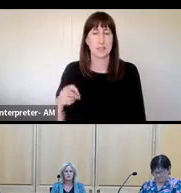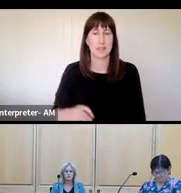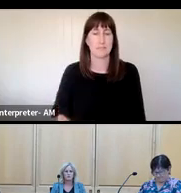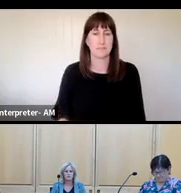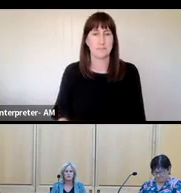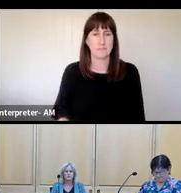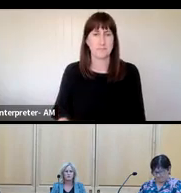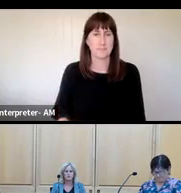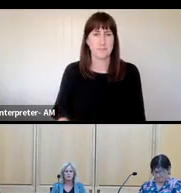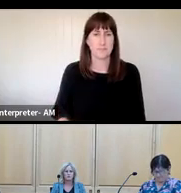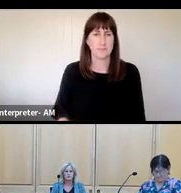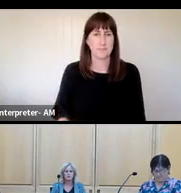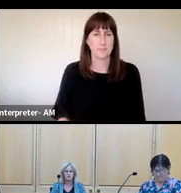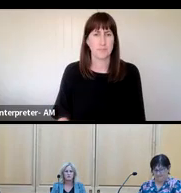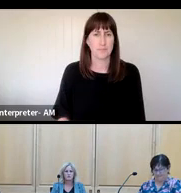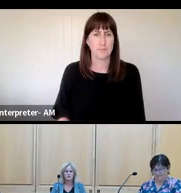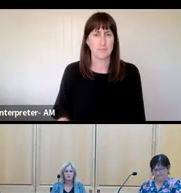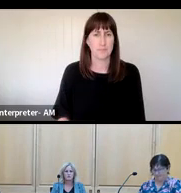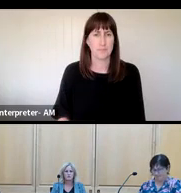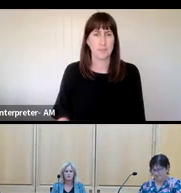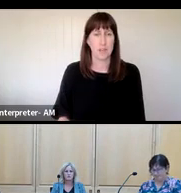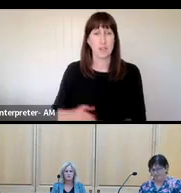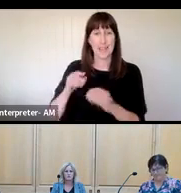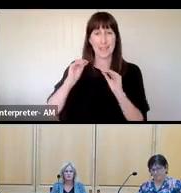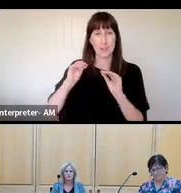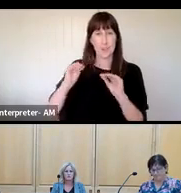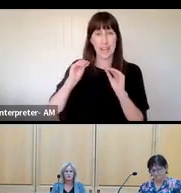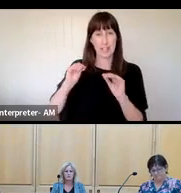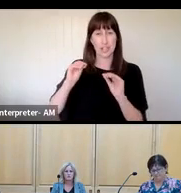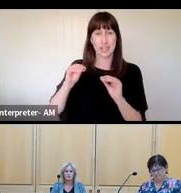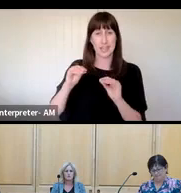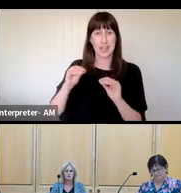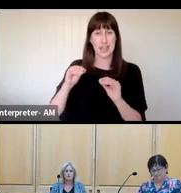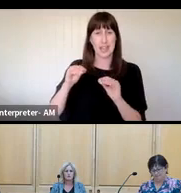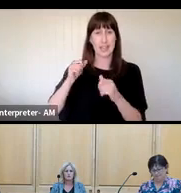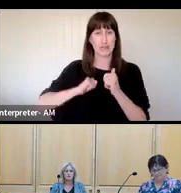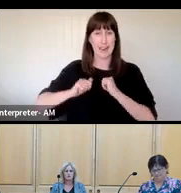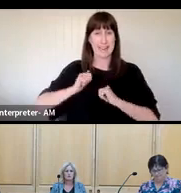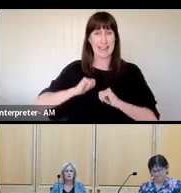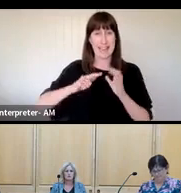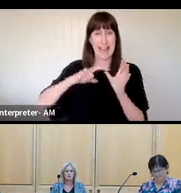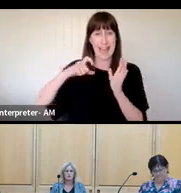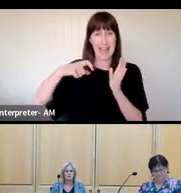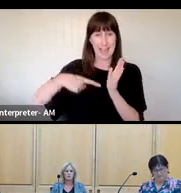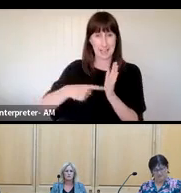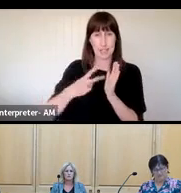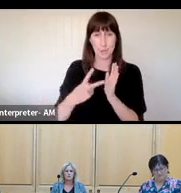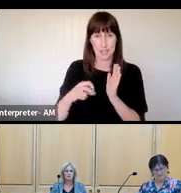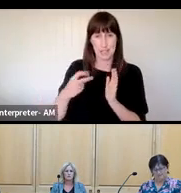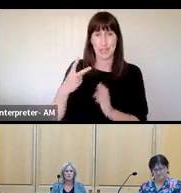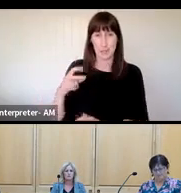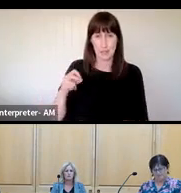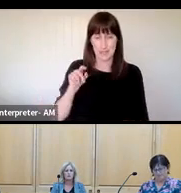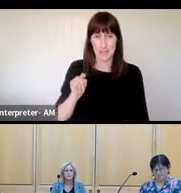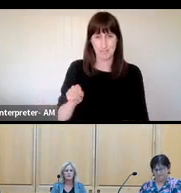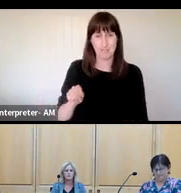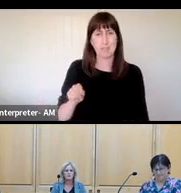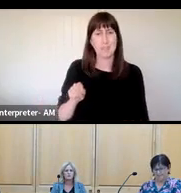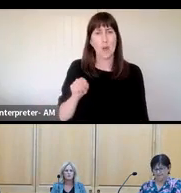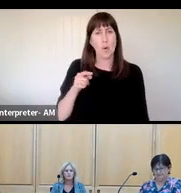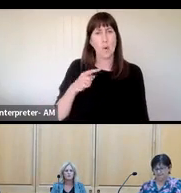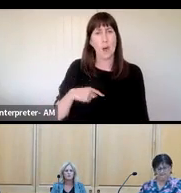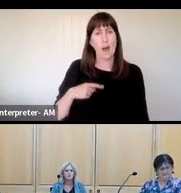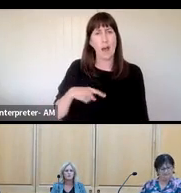Our choice to draw your attention to the Education and Training Act 2020 is particularly to highlight the dispute